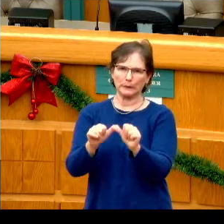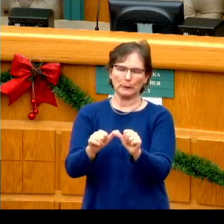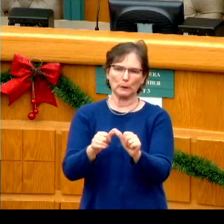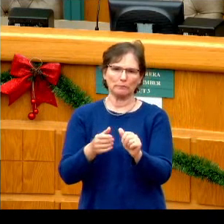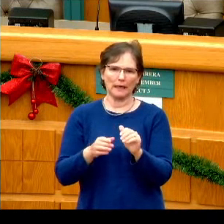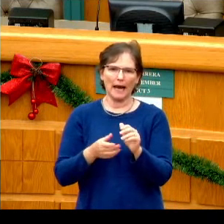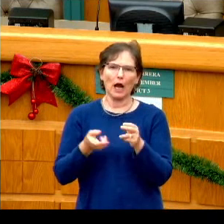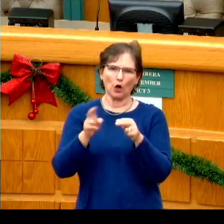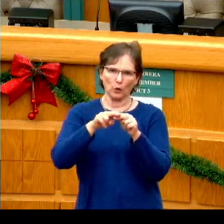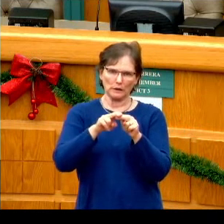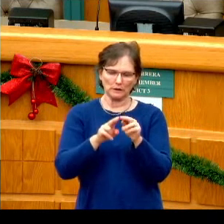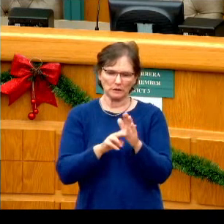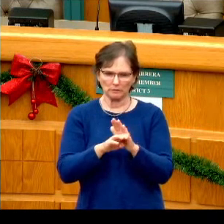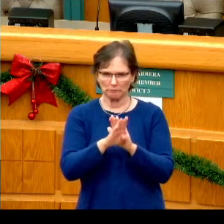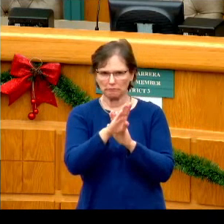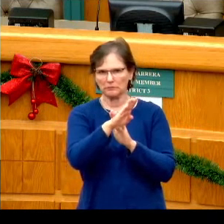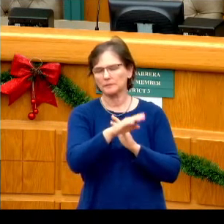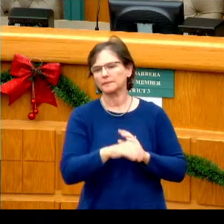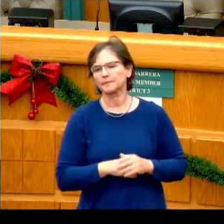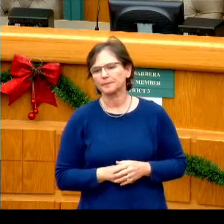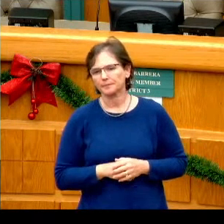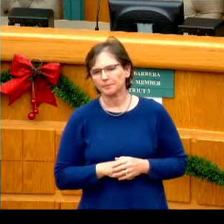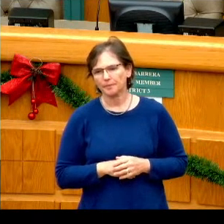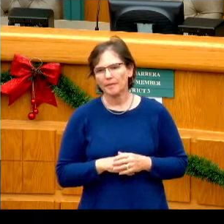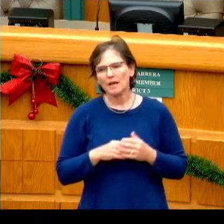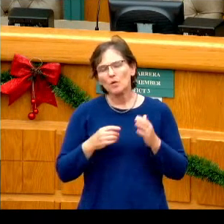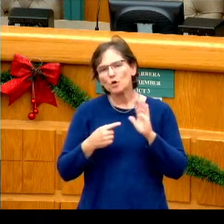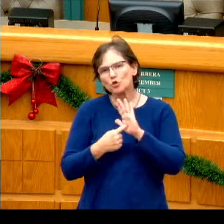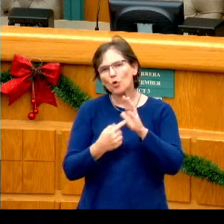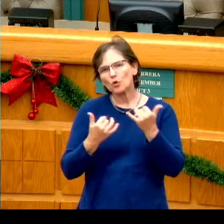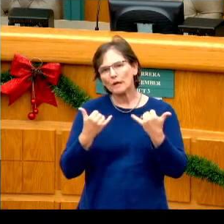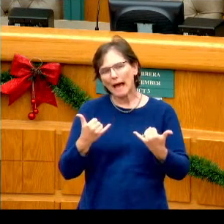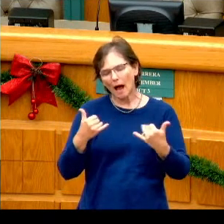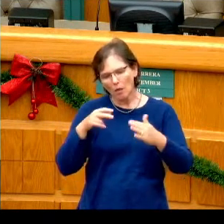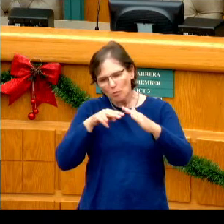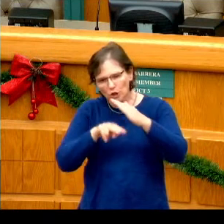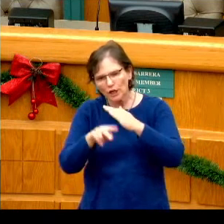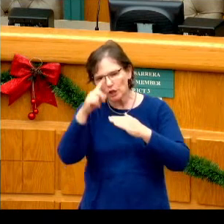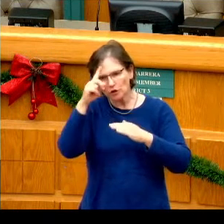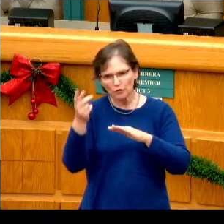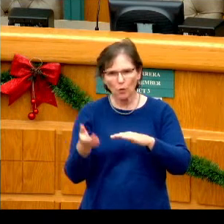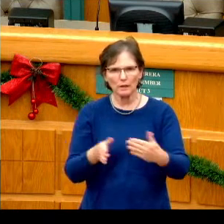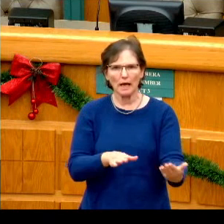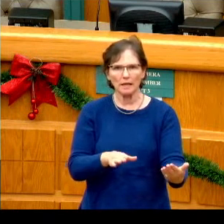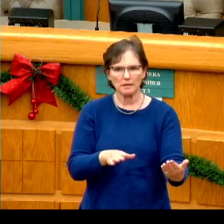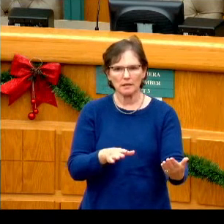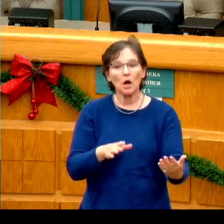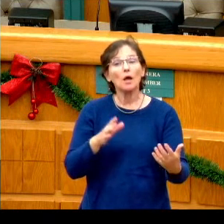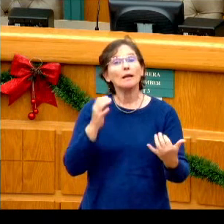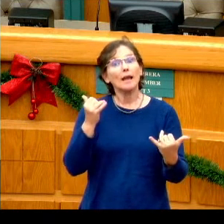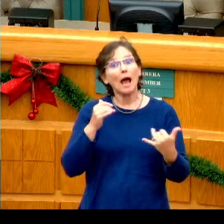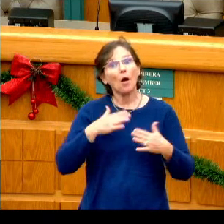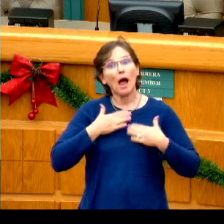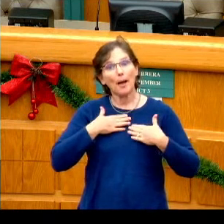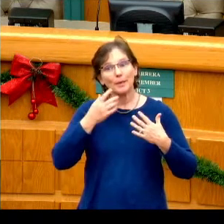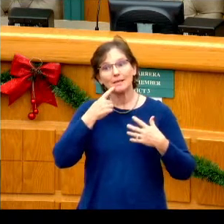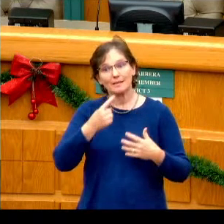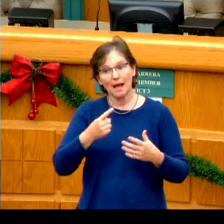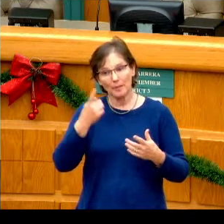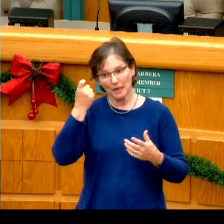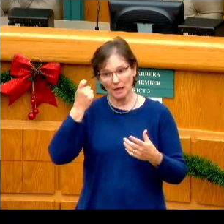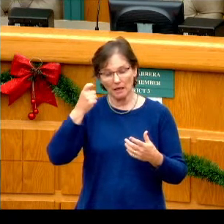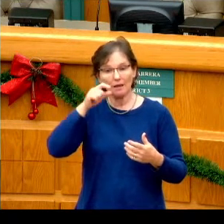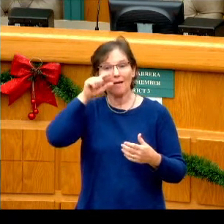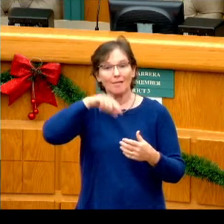And rounding out with the fatalities, this is the projection again. We think there's going to be fewer fatalities than originally projected due to that Thanksgiving